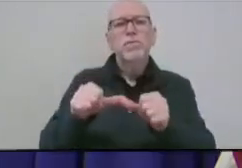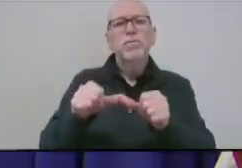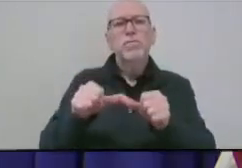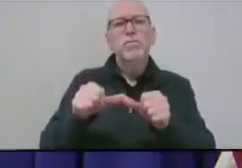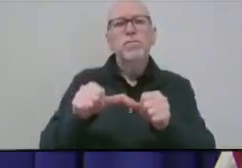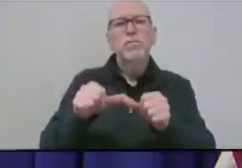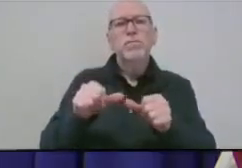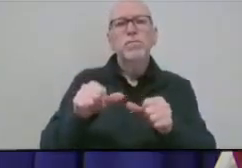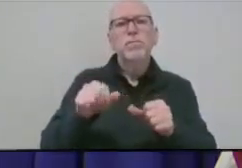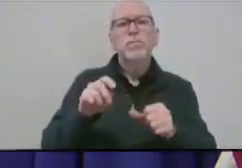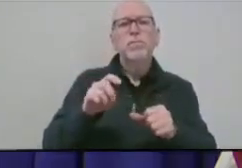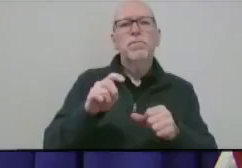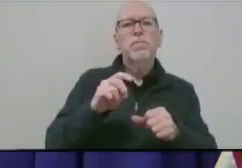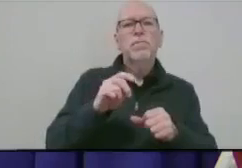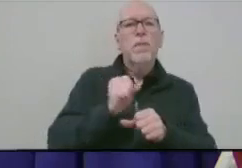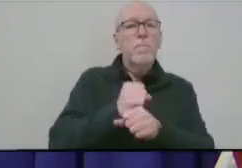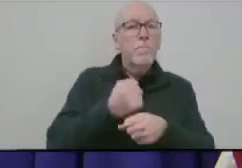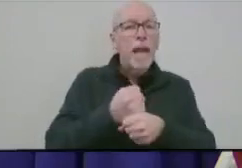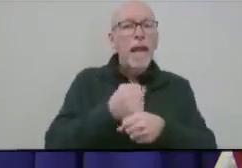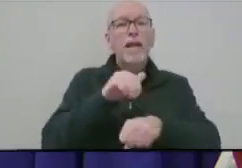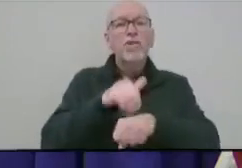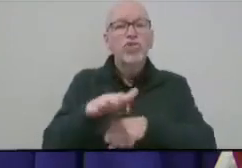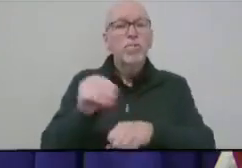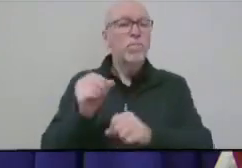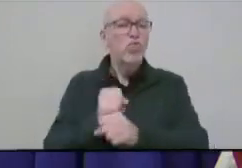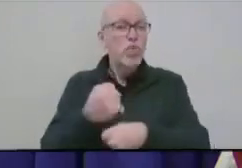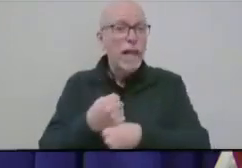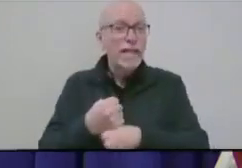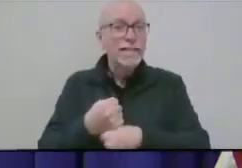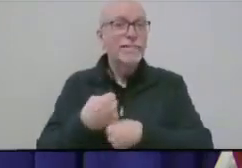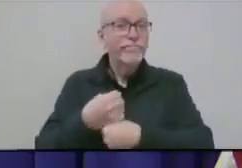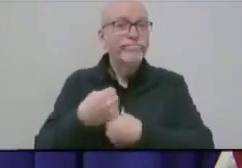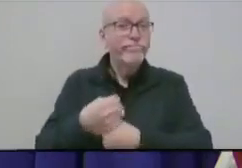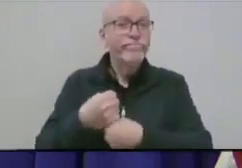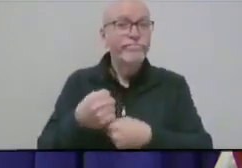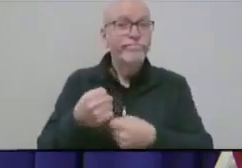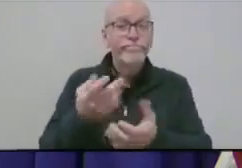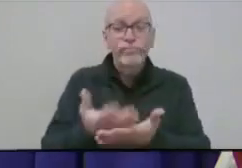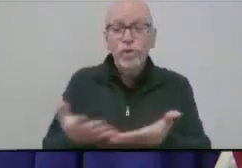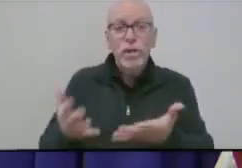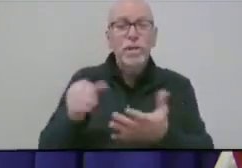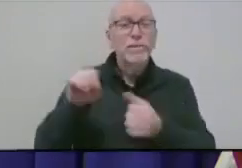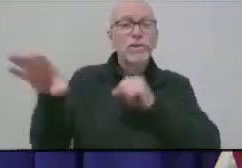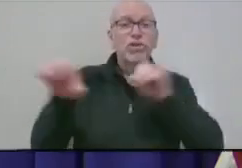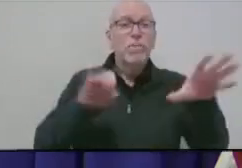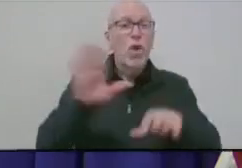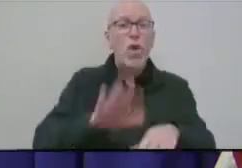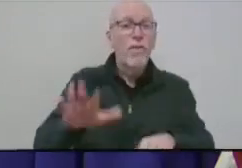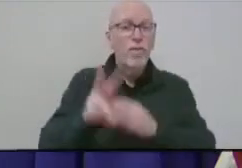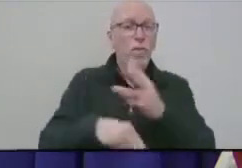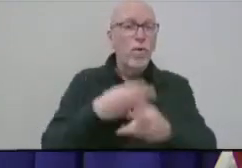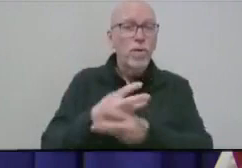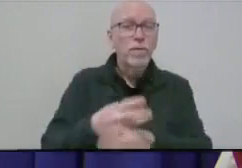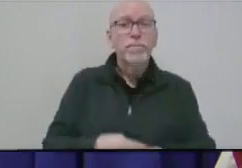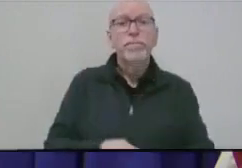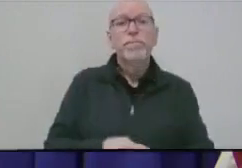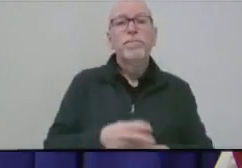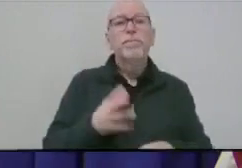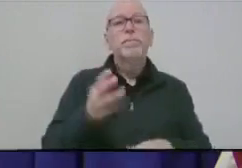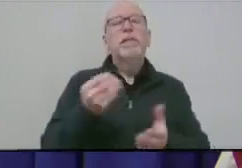just make and ship, but create products that are moved all over the world. So, you know,